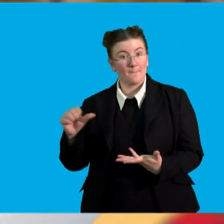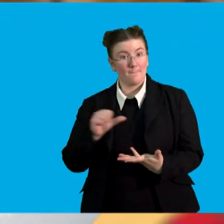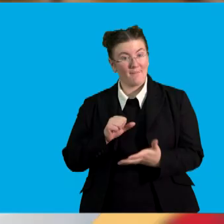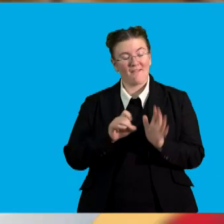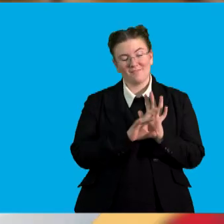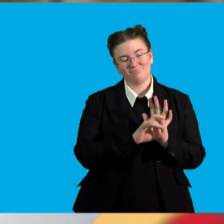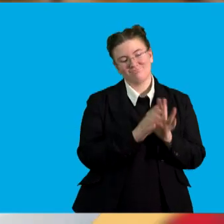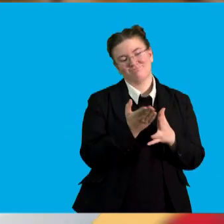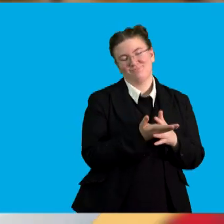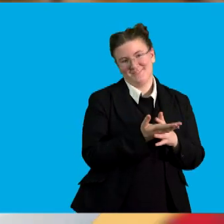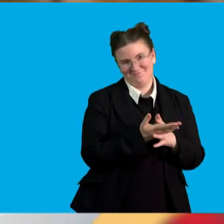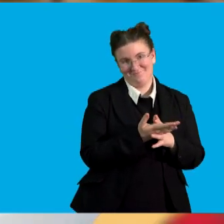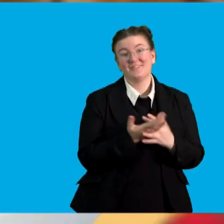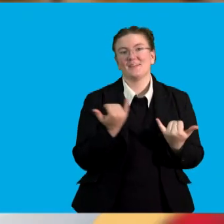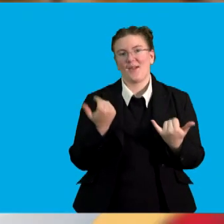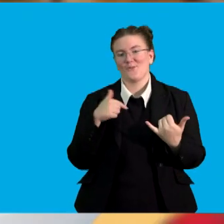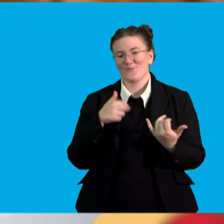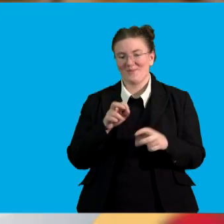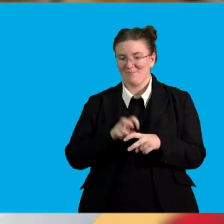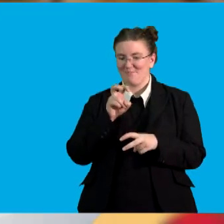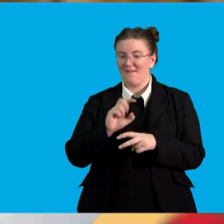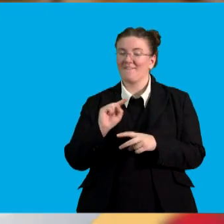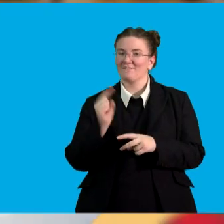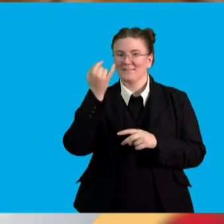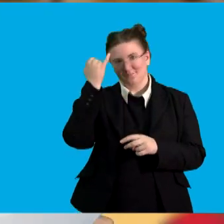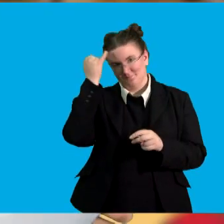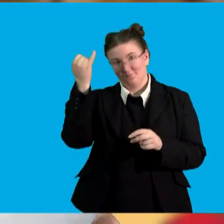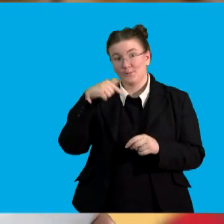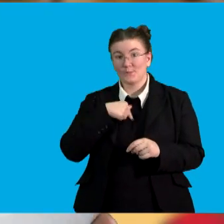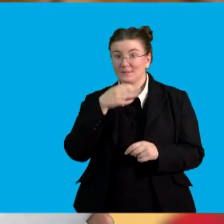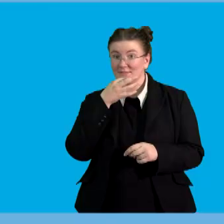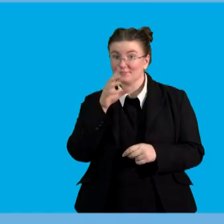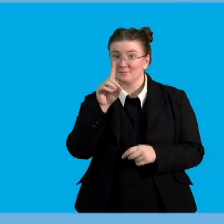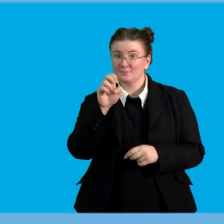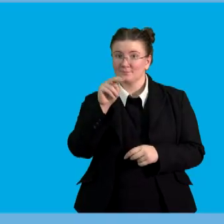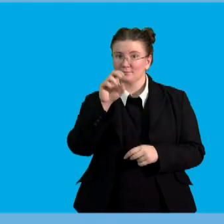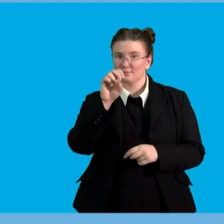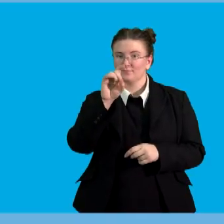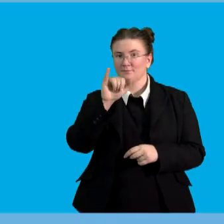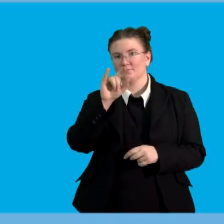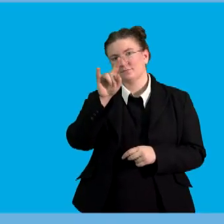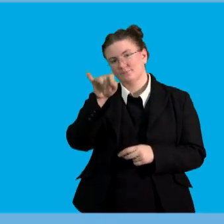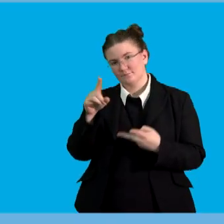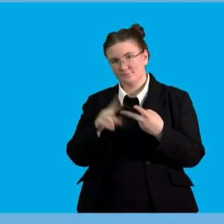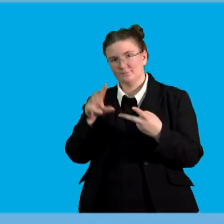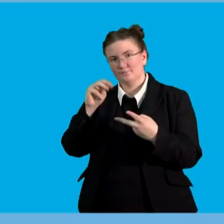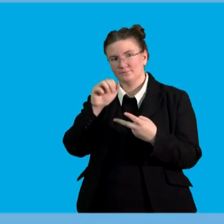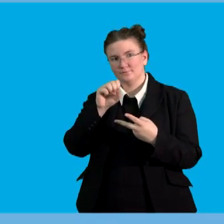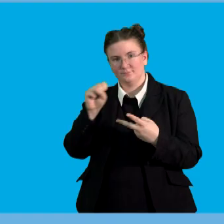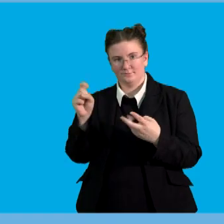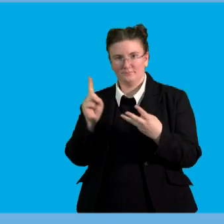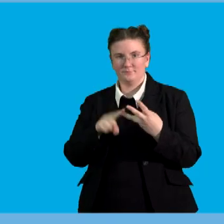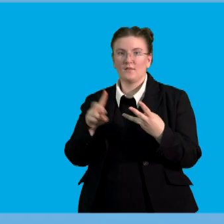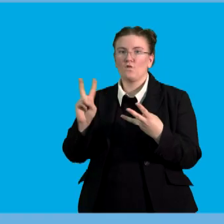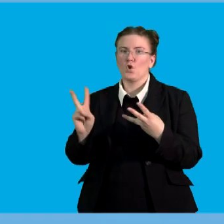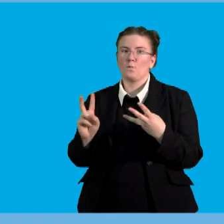Welcome back from an ad break. So now let's just jump into our first concept. So we said we're going to be looking at density, mass, and volume. So you're going to be looking